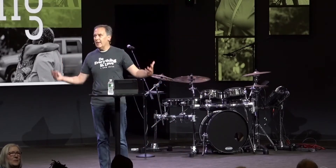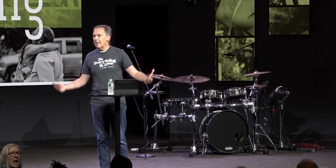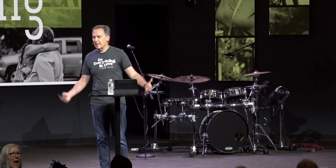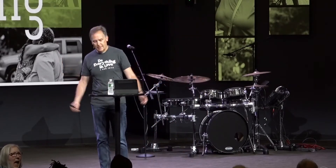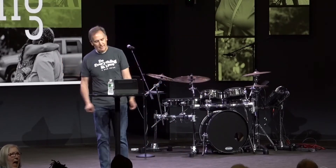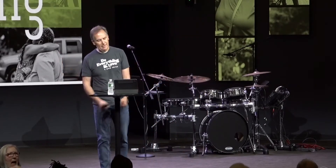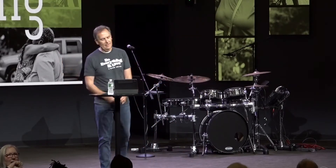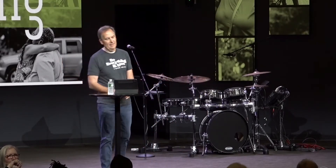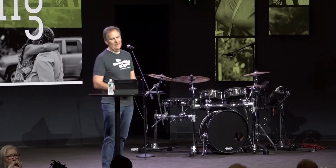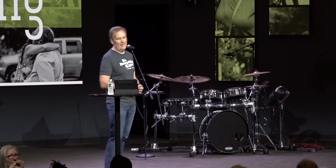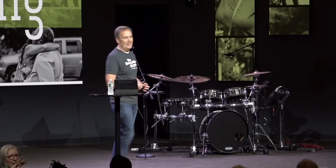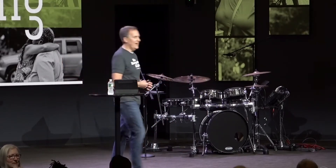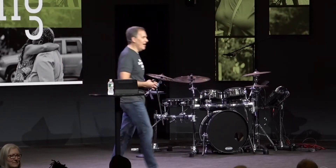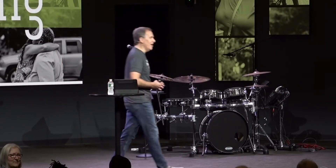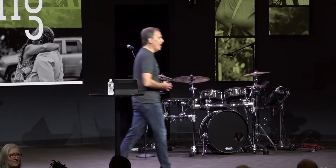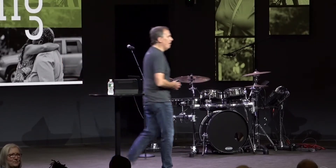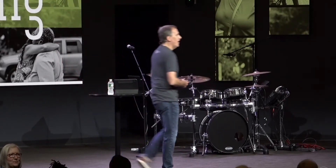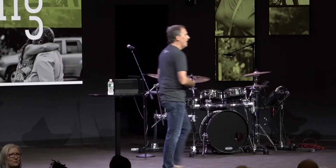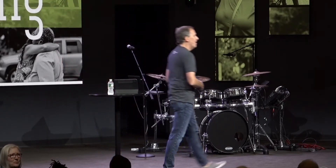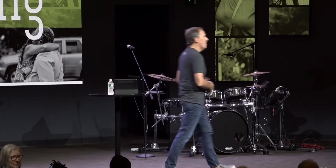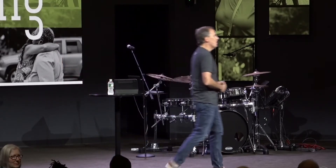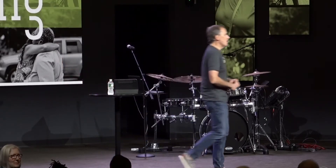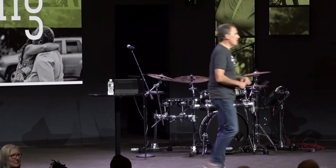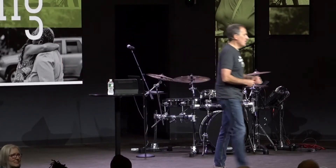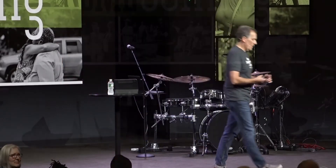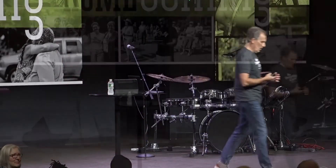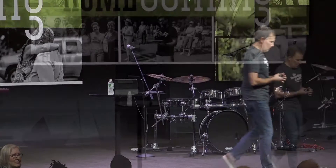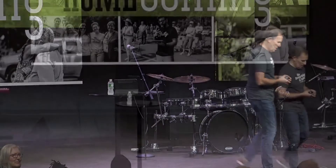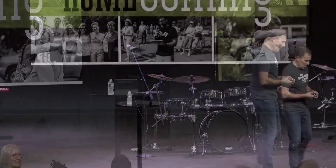love it. All right? There you go.